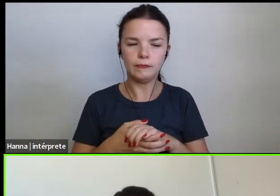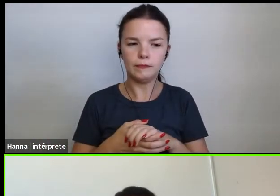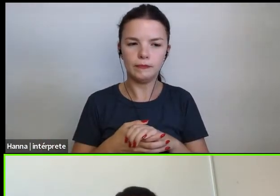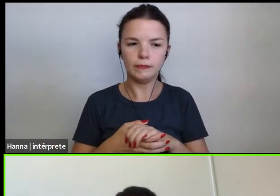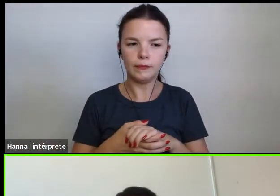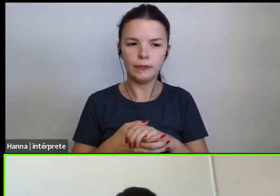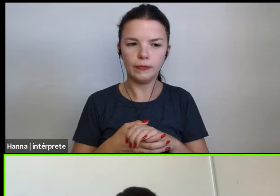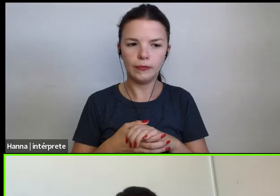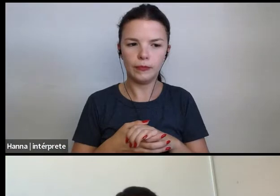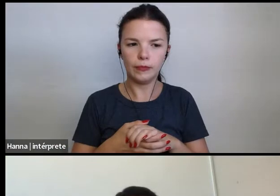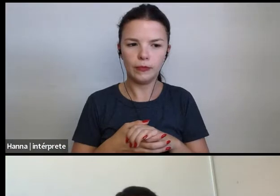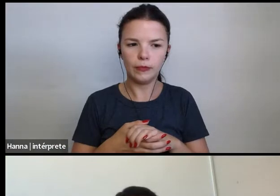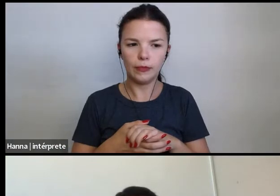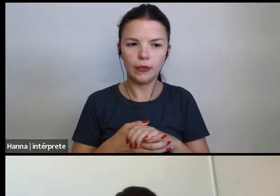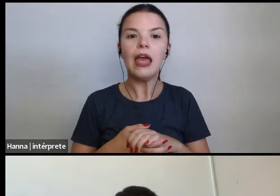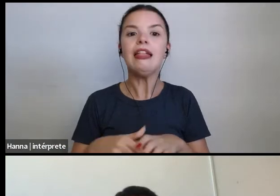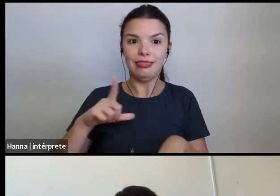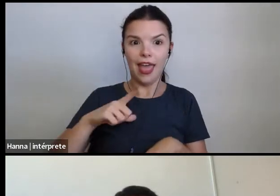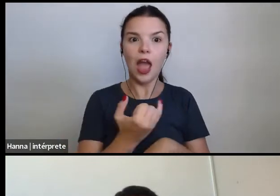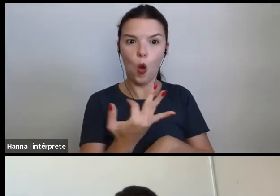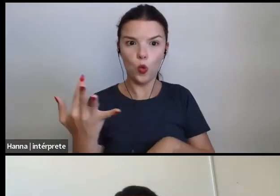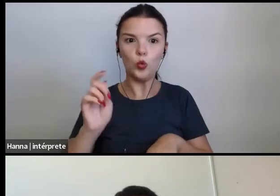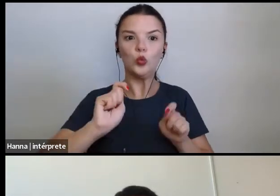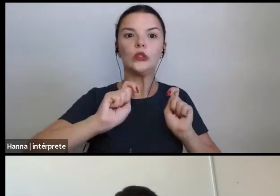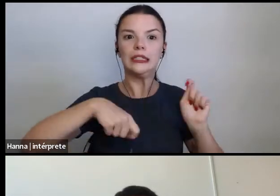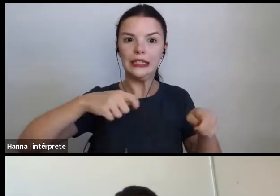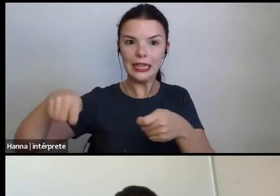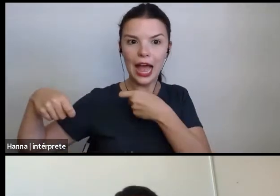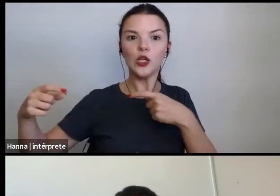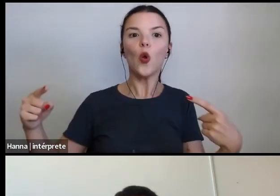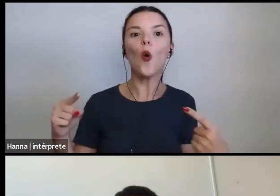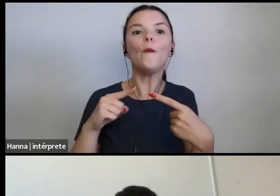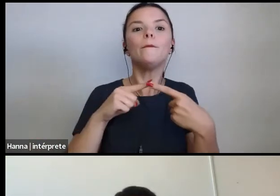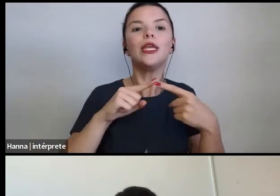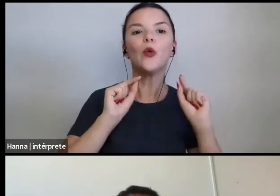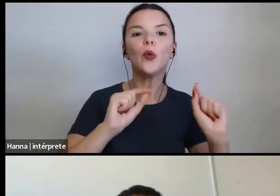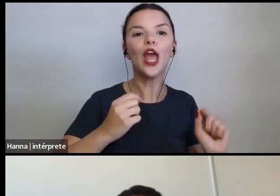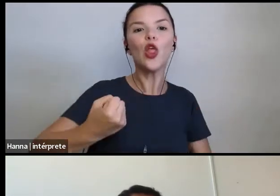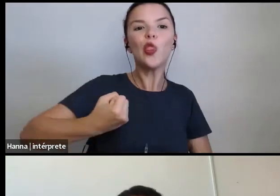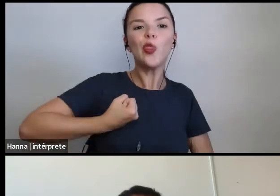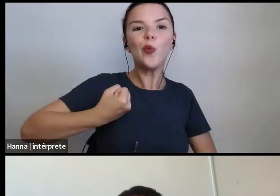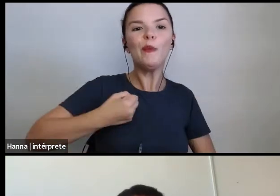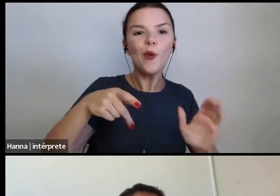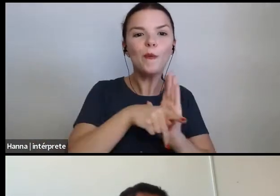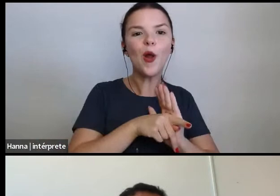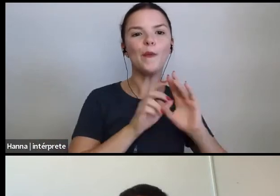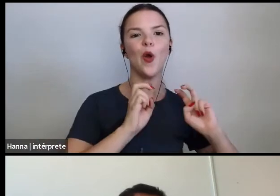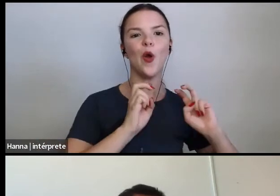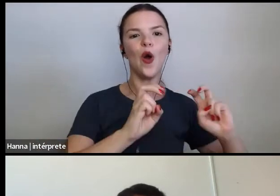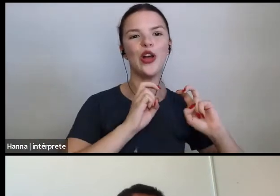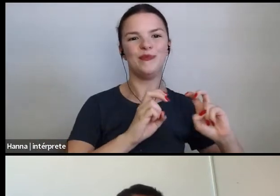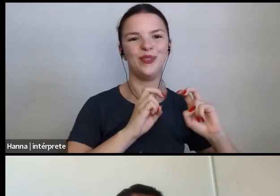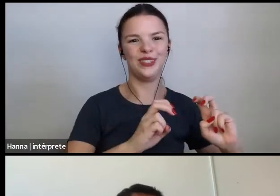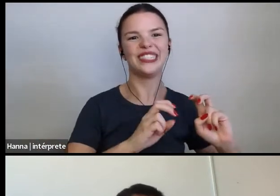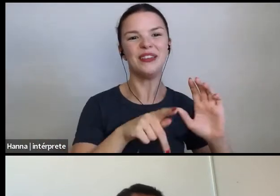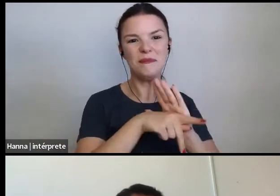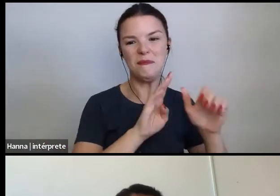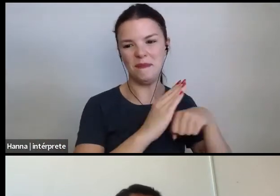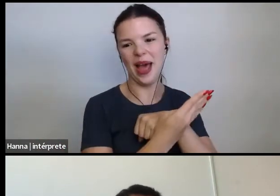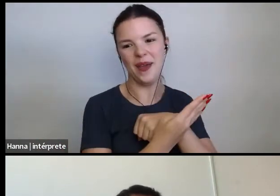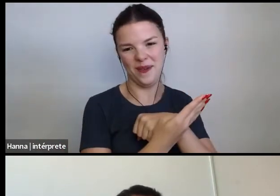the bus number of the neighborhoods.